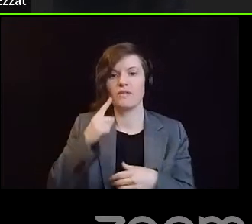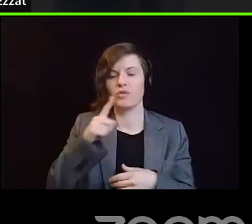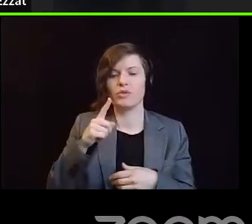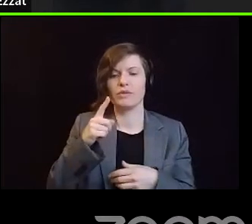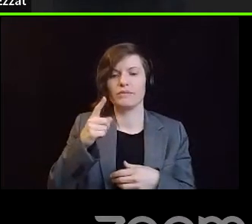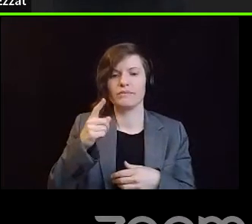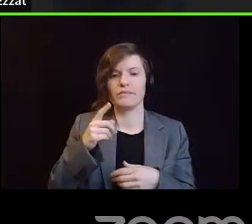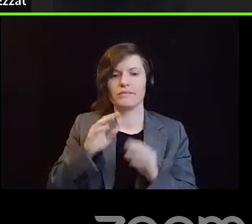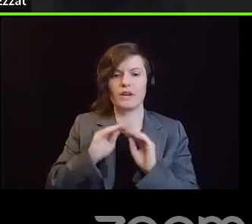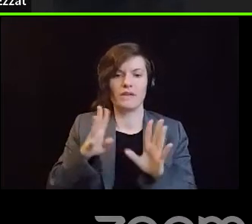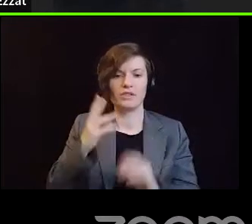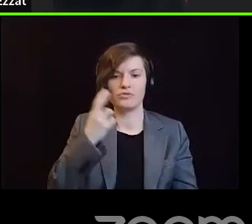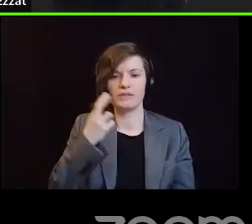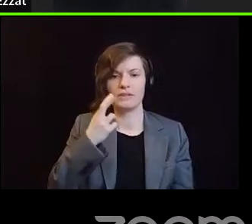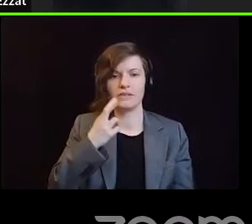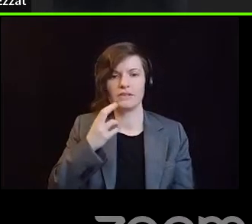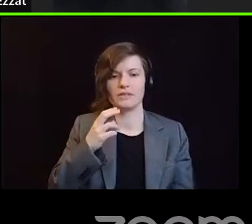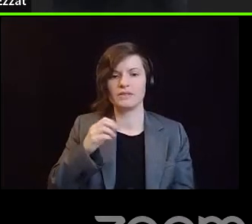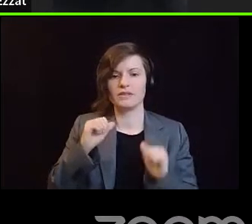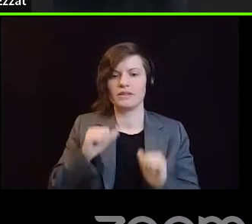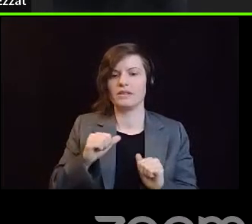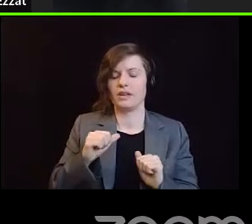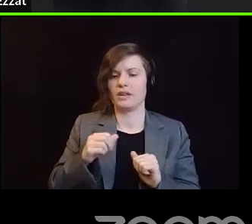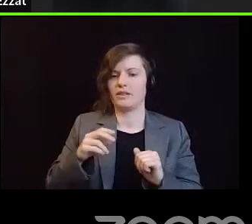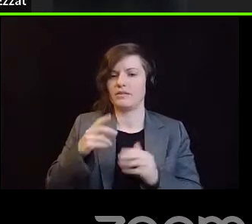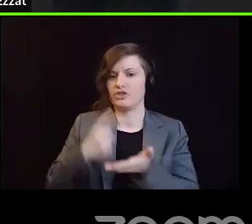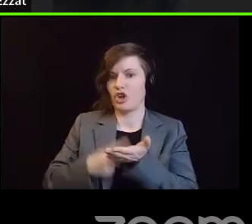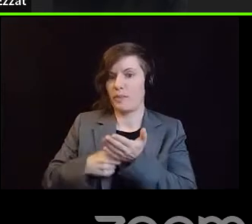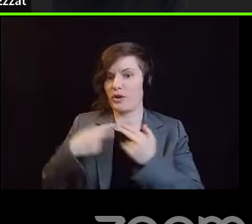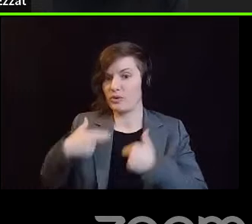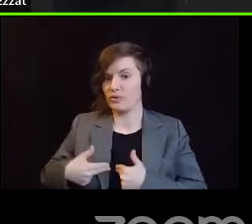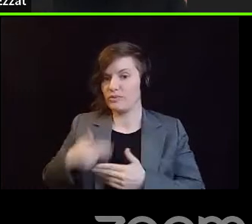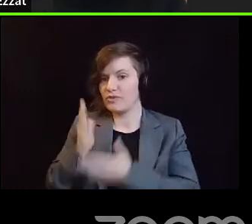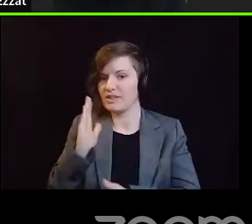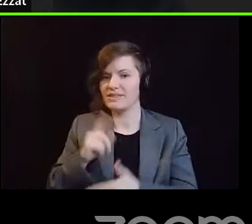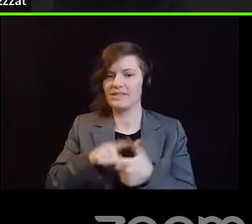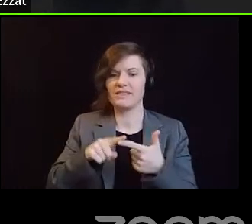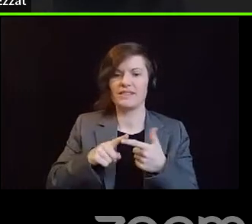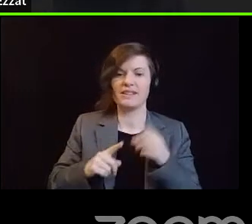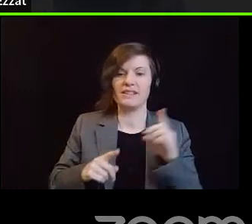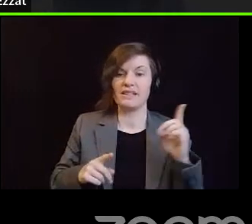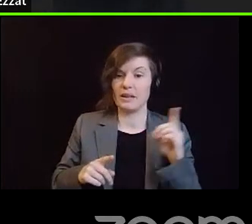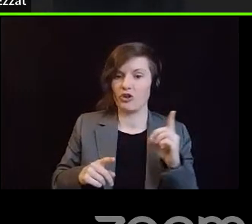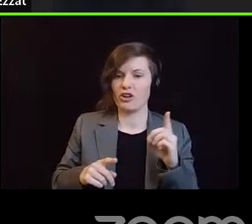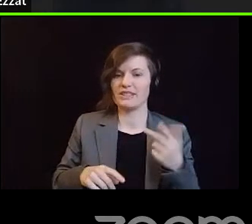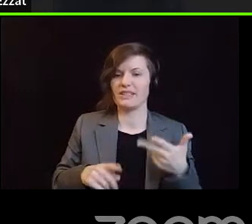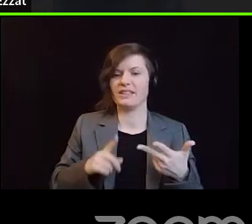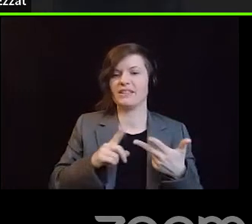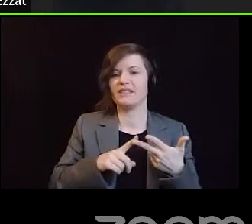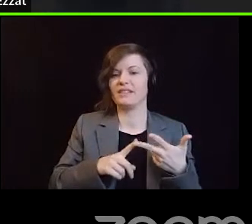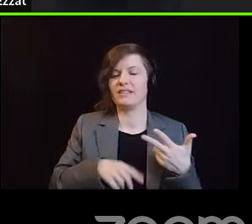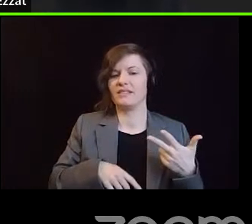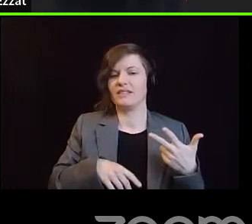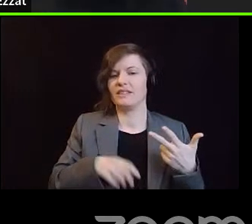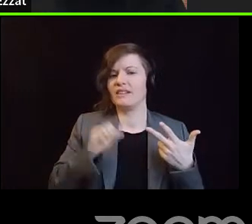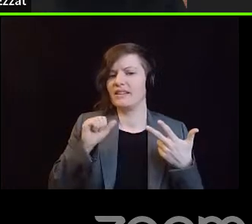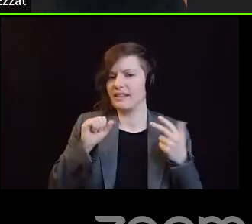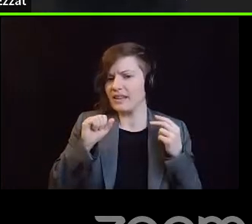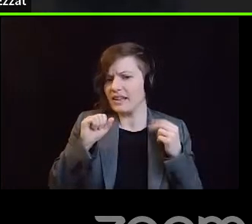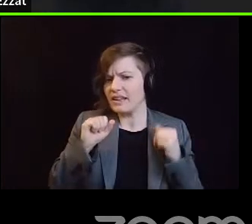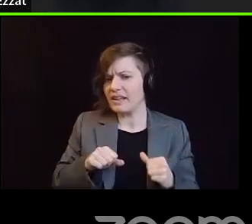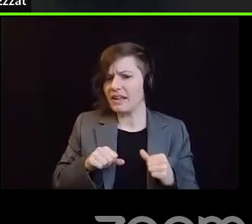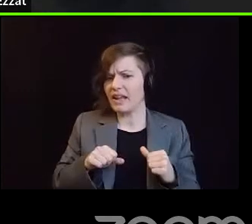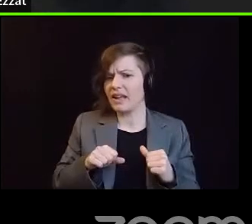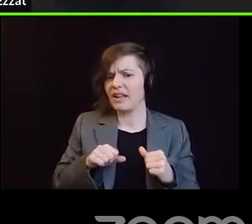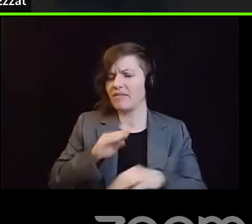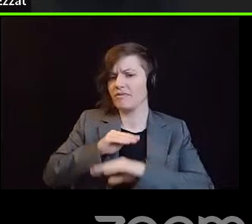on human rights and democratization. And they know that they can still command a sizable chunk of any voting process, like